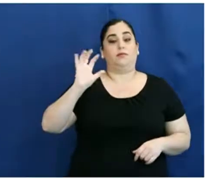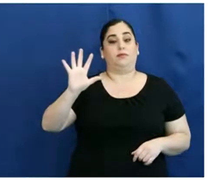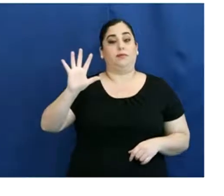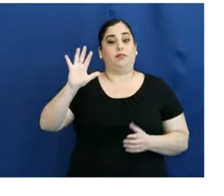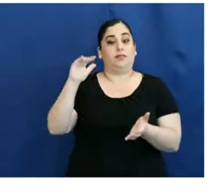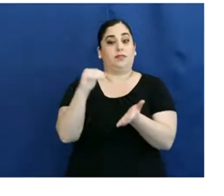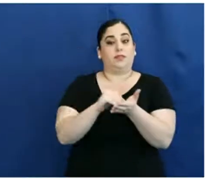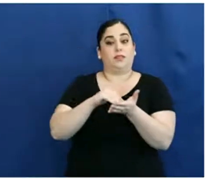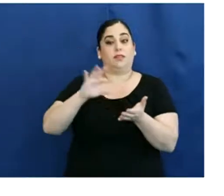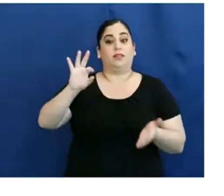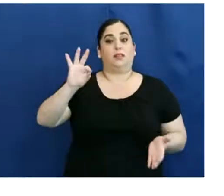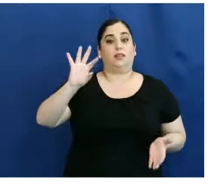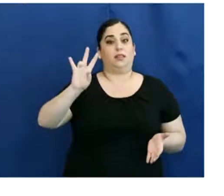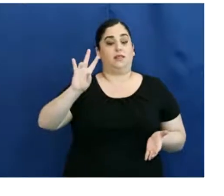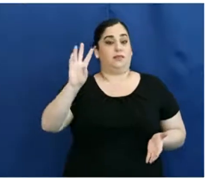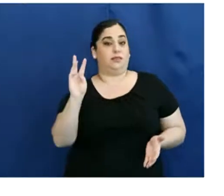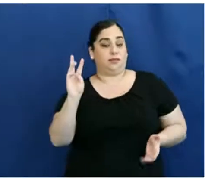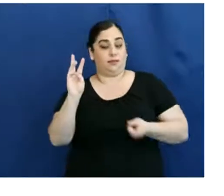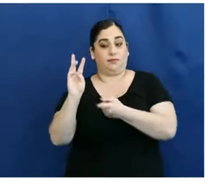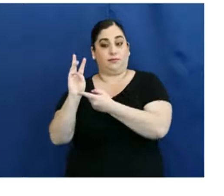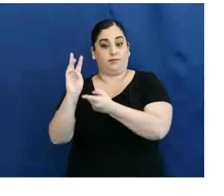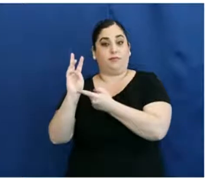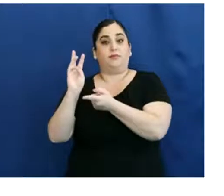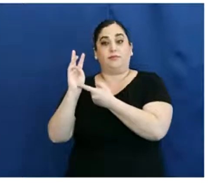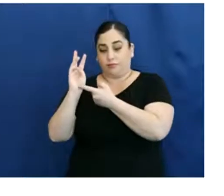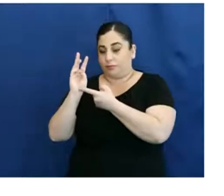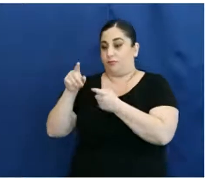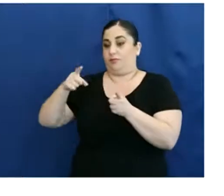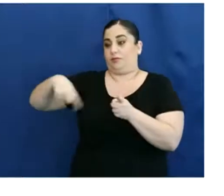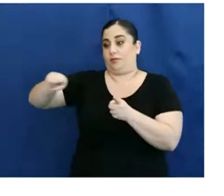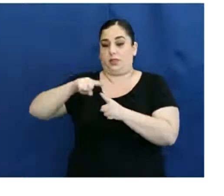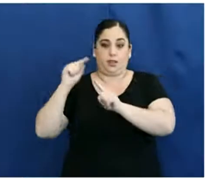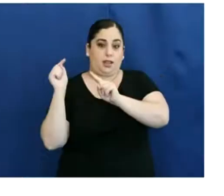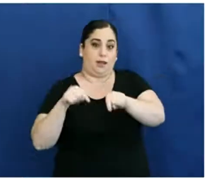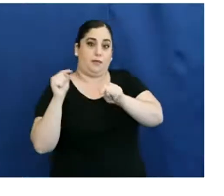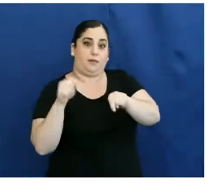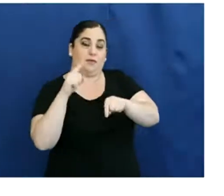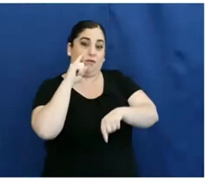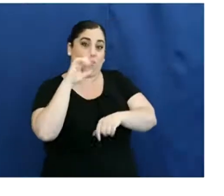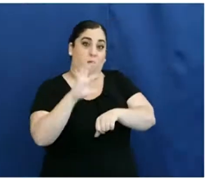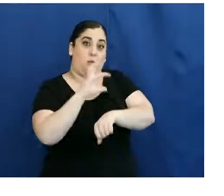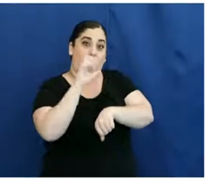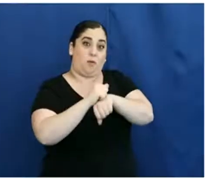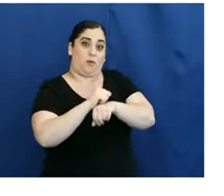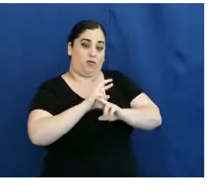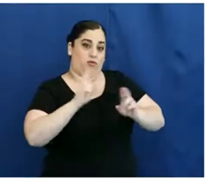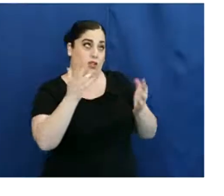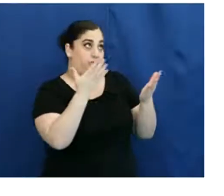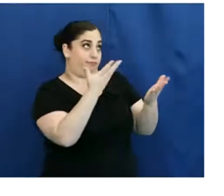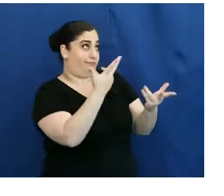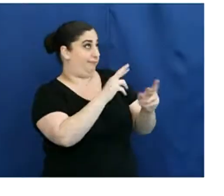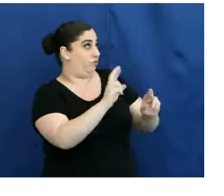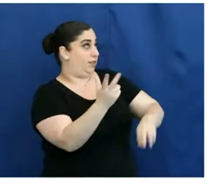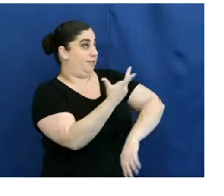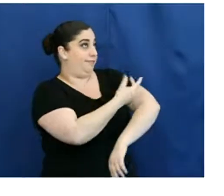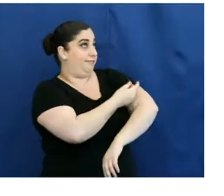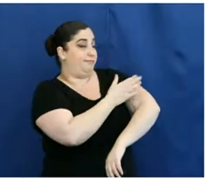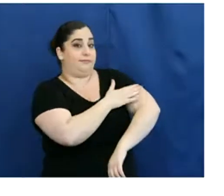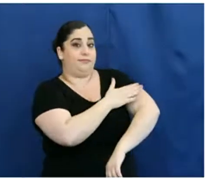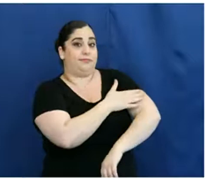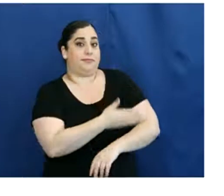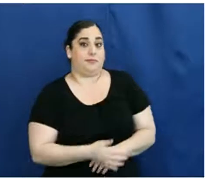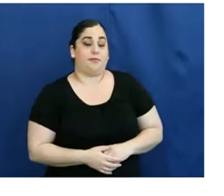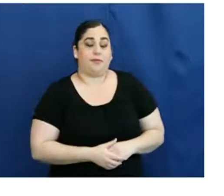margin, which was again the goal and the aim, was as quickly as we receive them to get them in arms. And so some of those to be